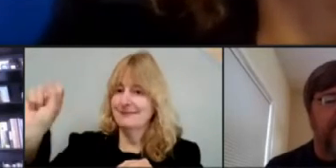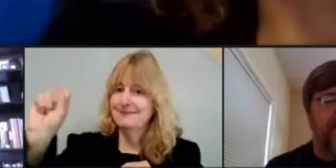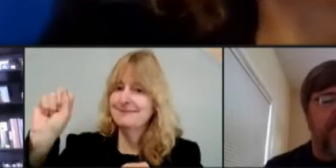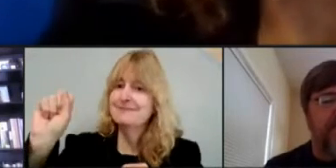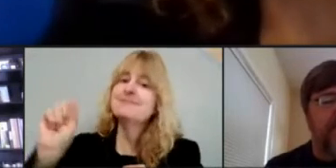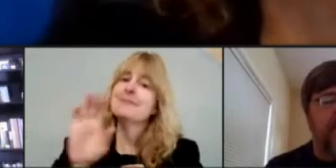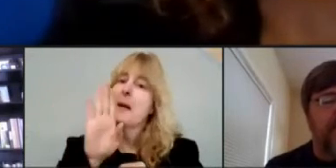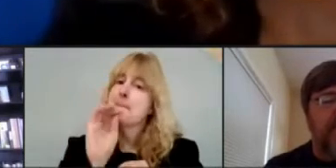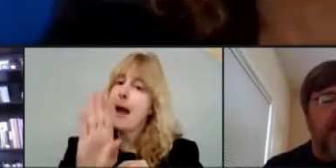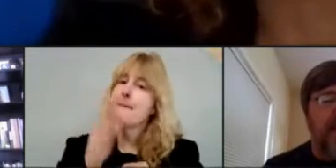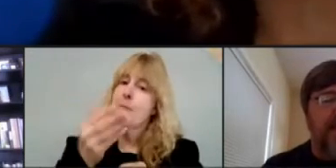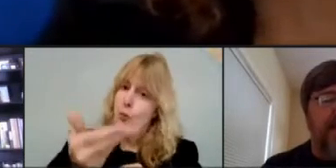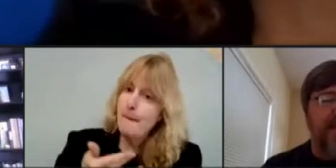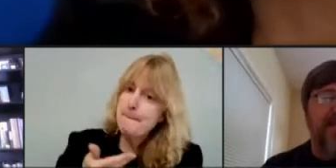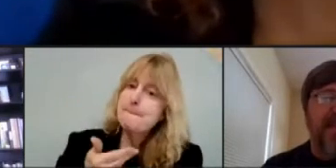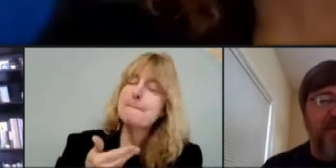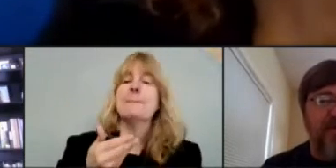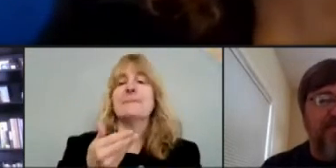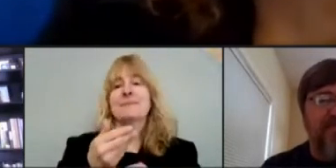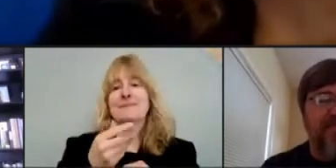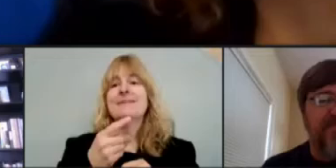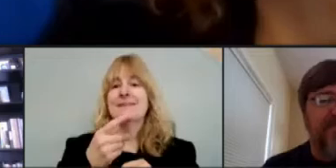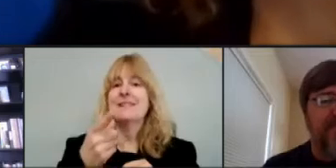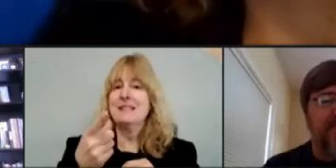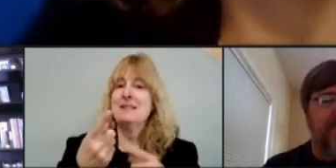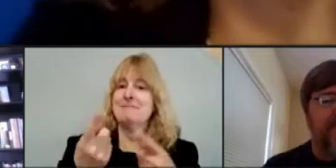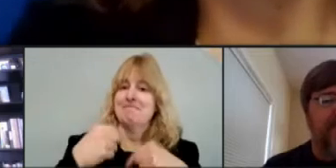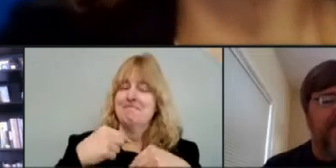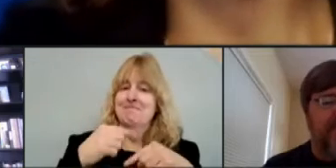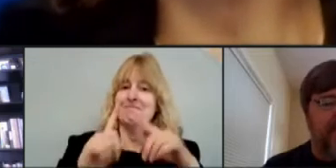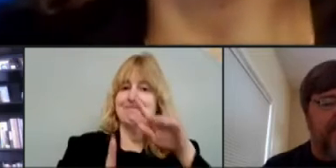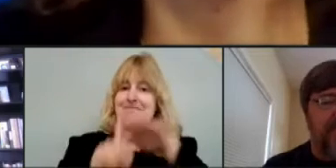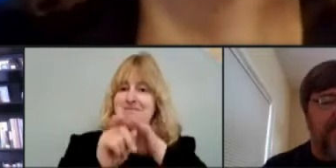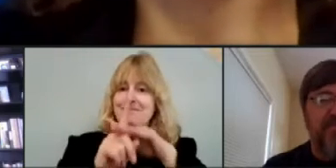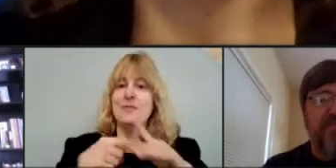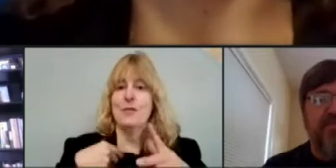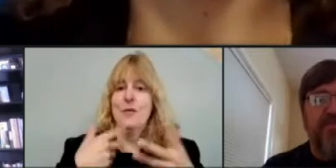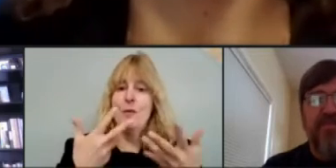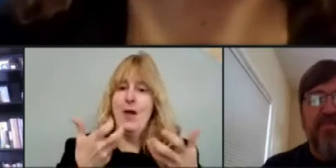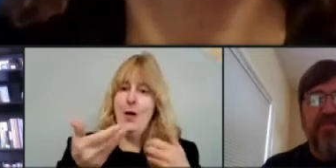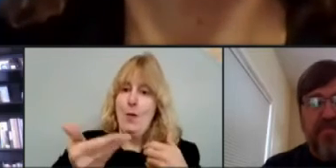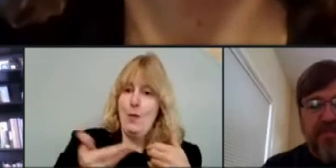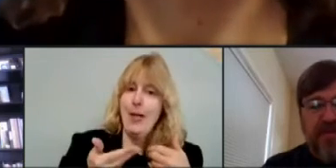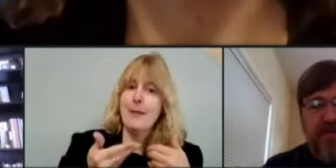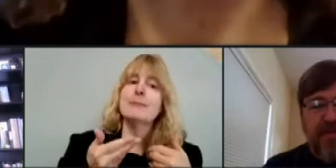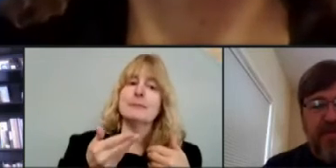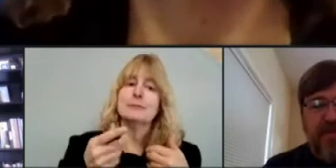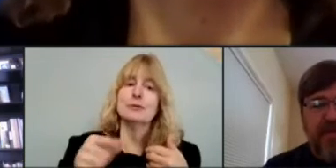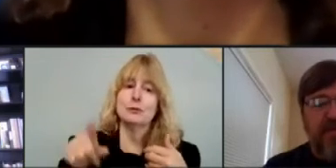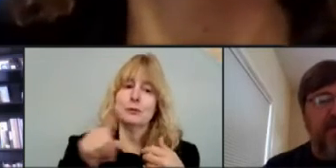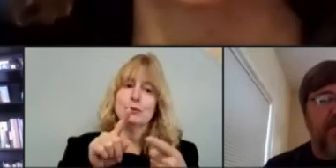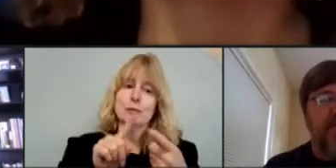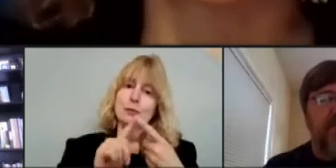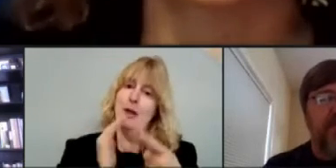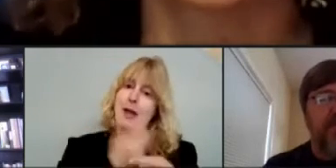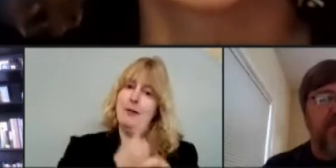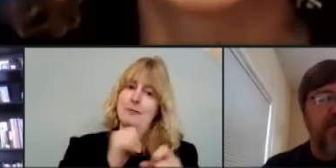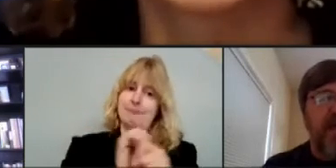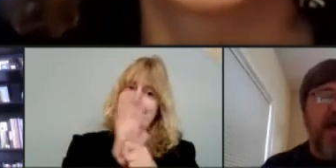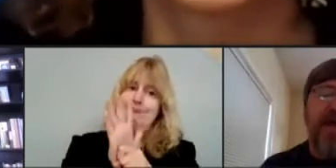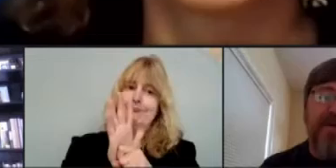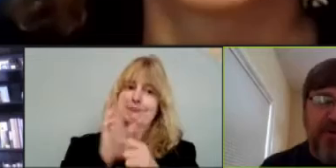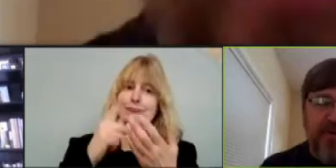Bob, welcome. If you could come on screen, we would love to be able to welcome you to our COVID program. How are